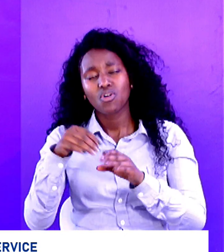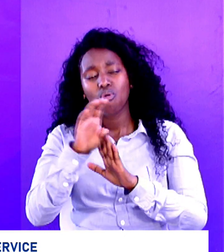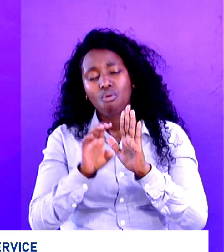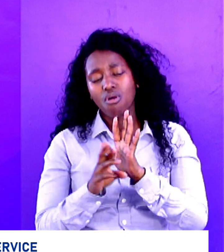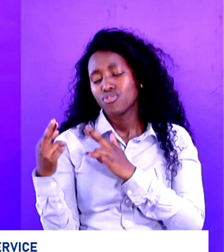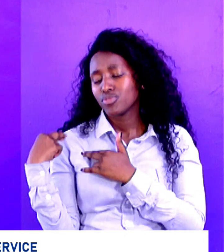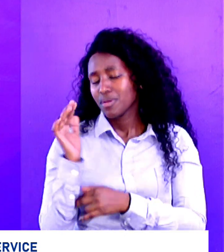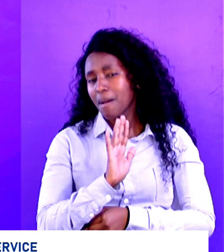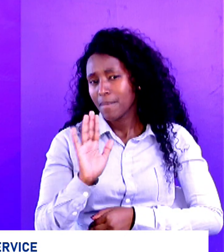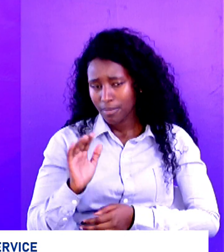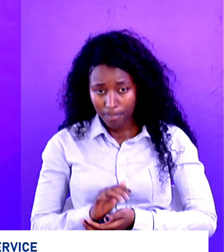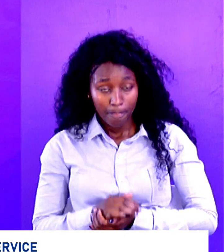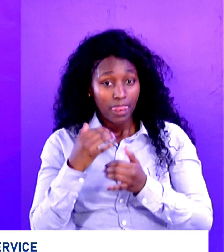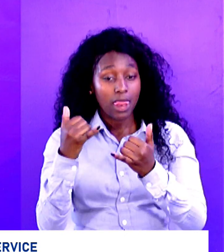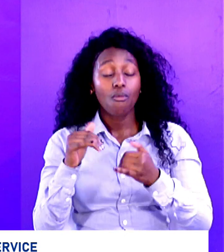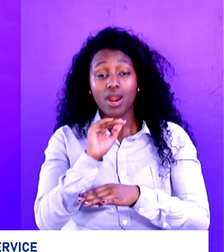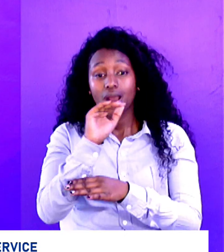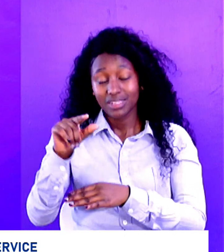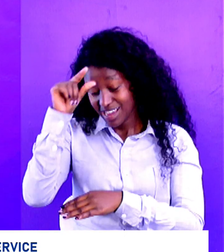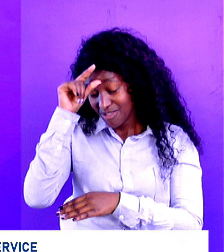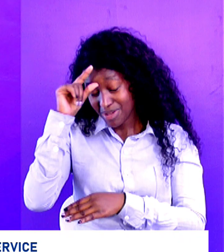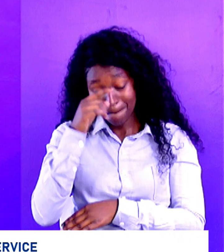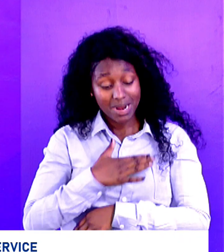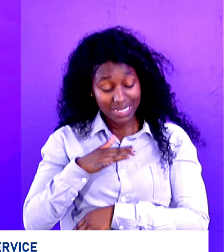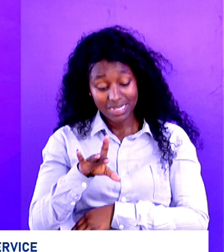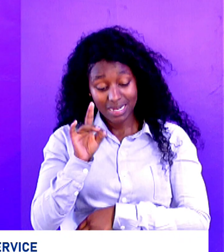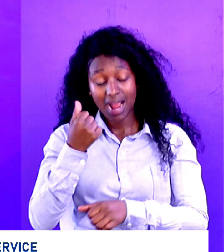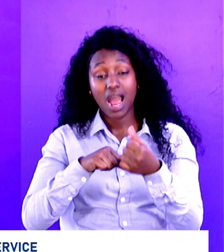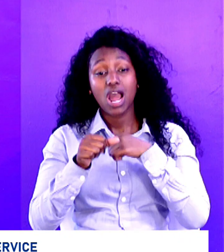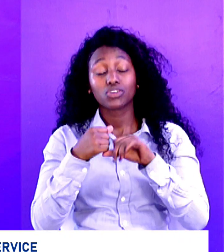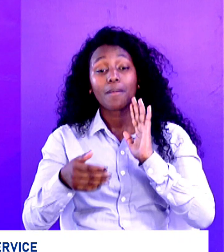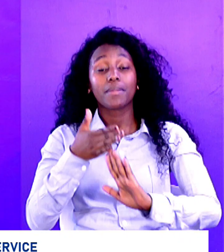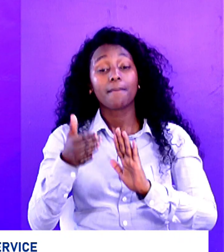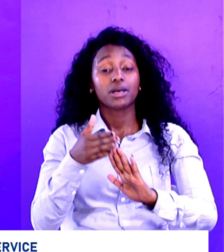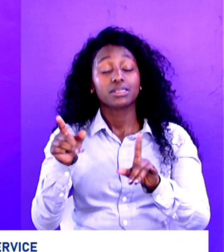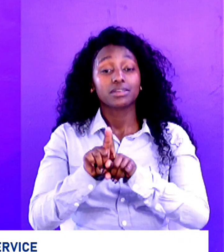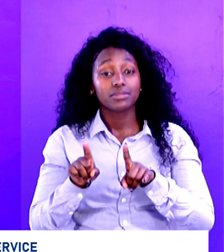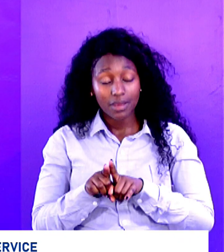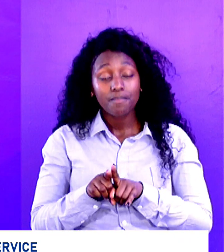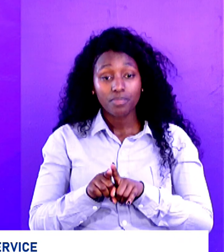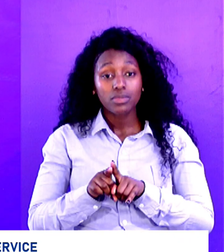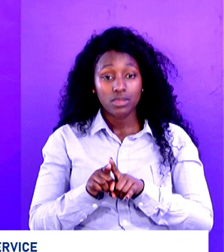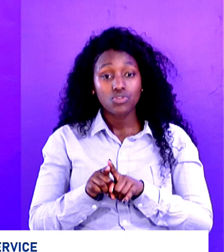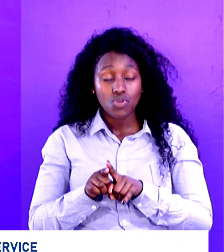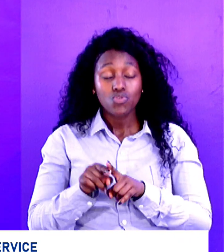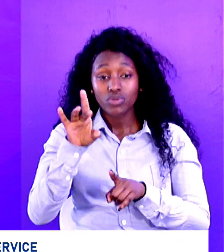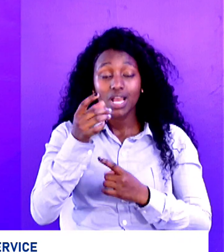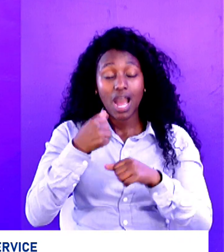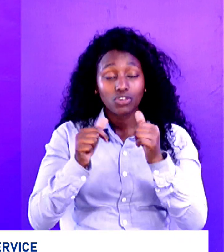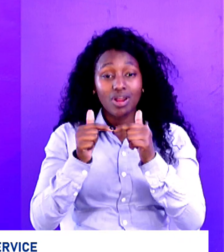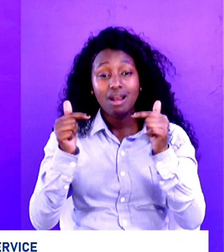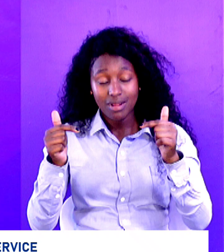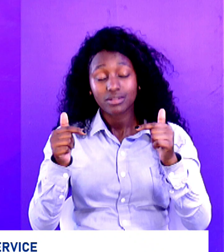the government to take immediate and decisive action, including upholding top police officials accountable